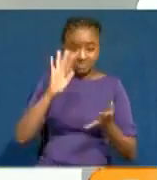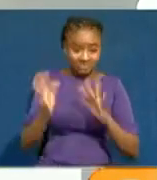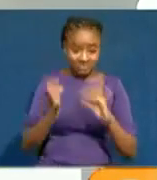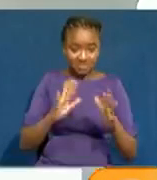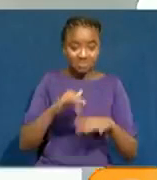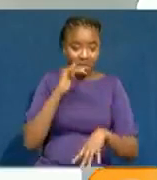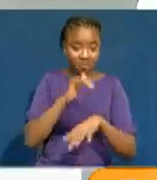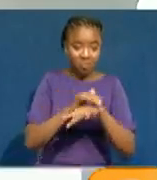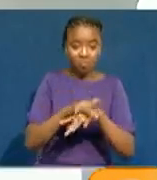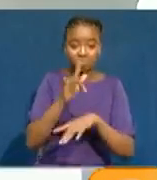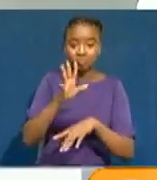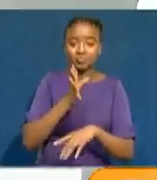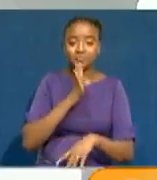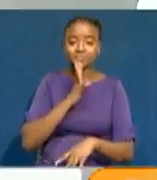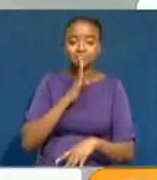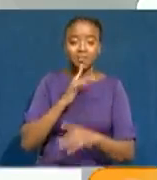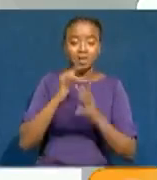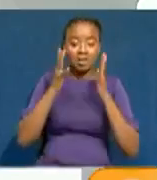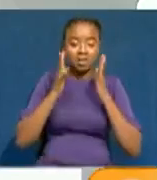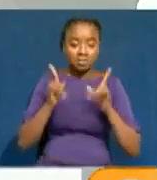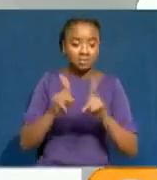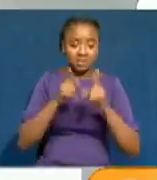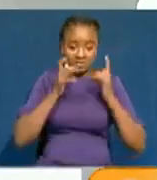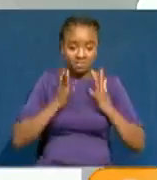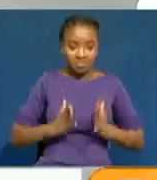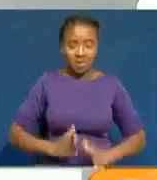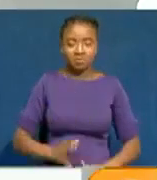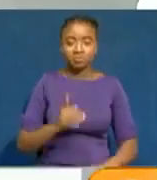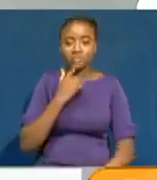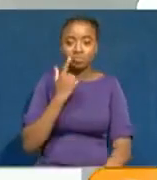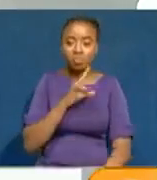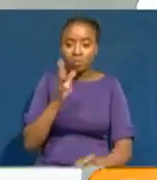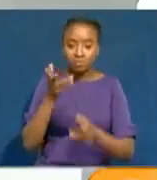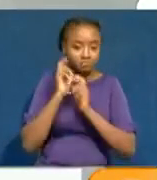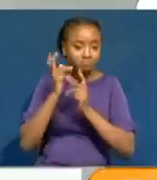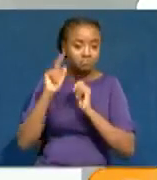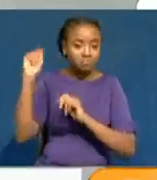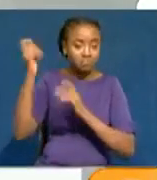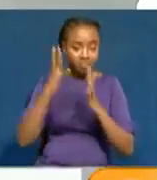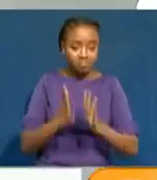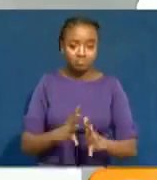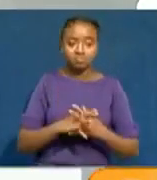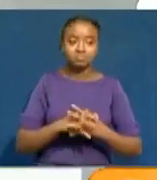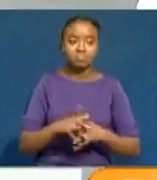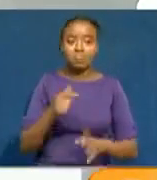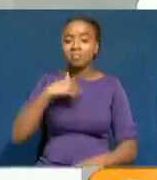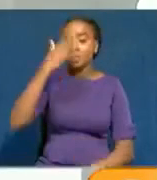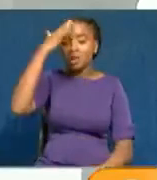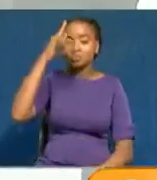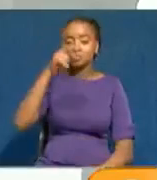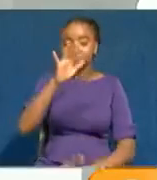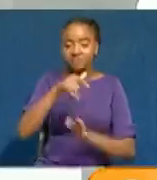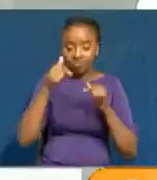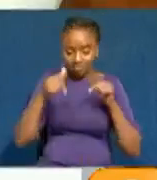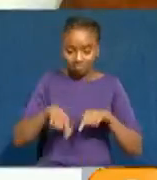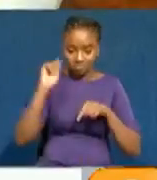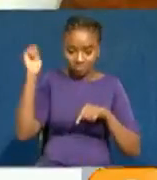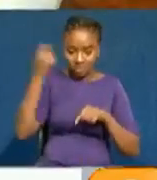you to talk like a person who lives in Kenya. I am sure you don't come from the moon to host JKL. You live here in